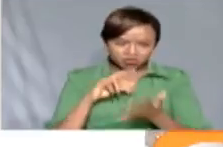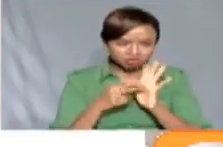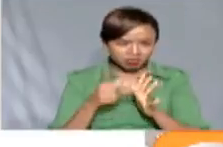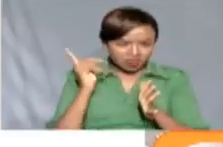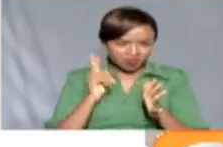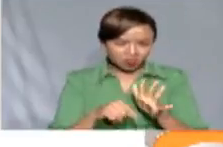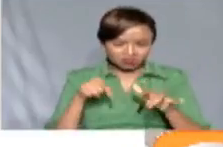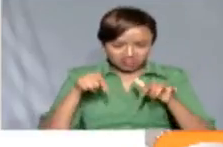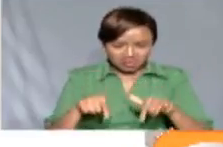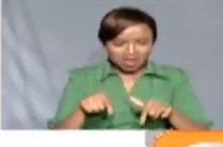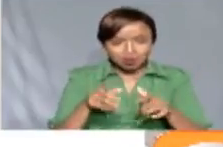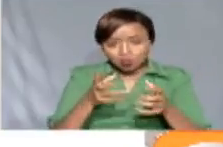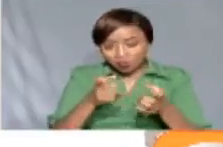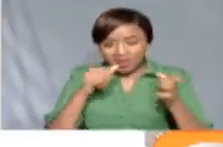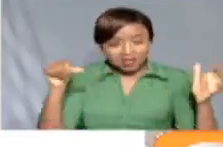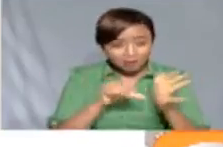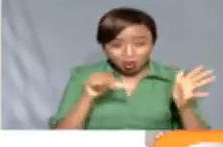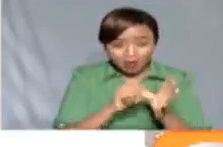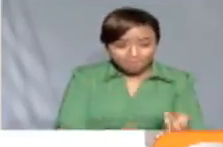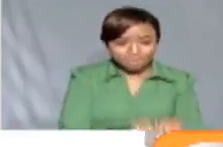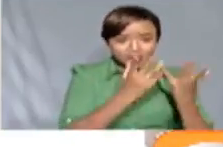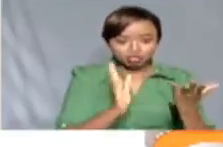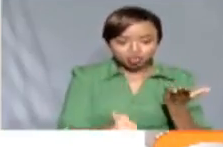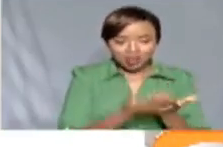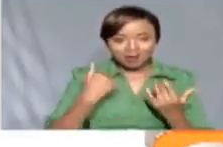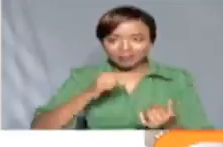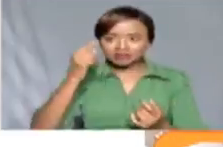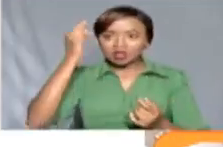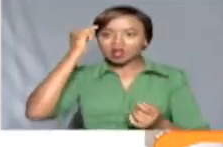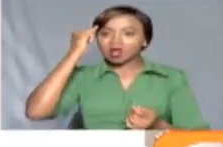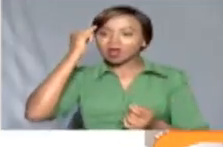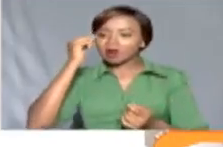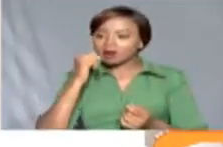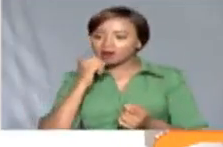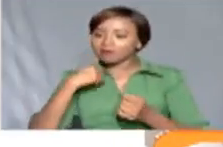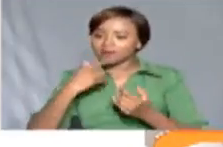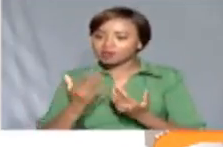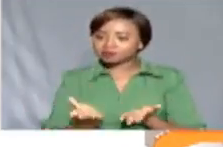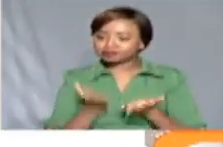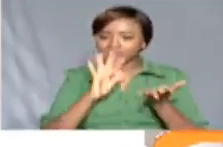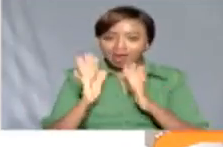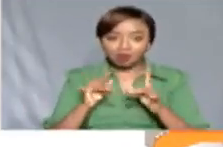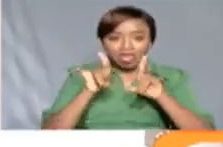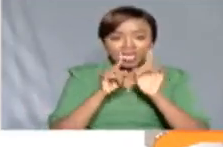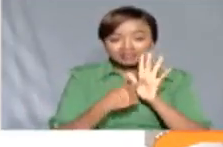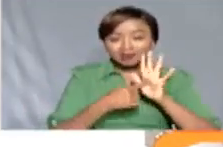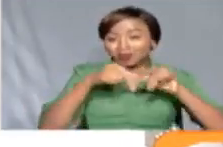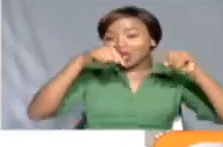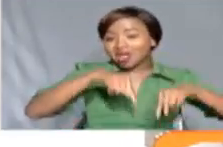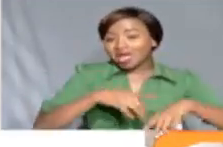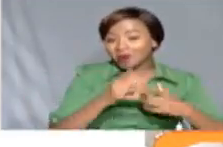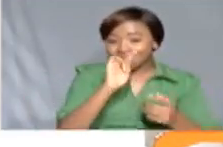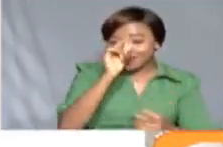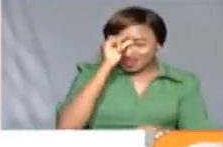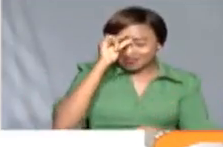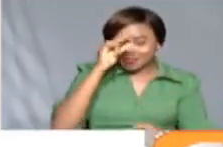for us to find ourselves and bring out the best. Just today, the government announced that local manufacture of masks had already kicked off